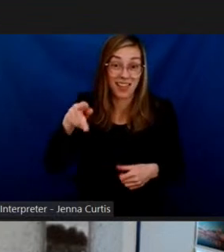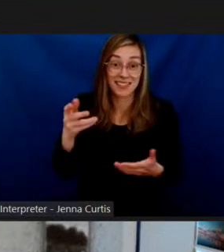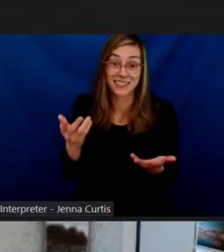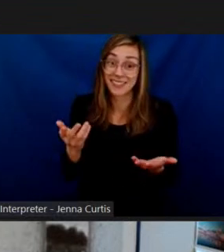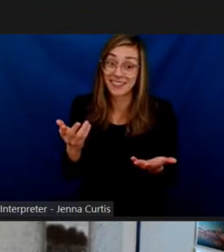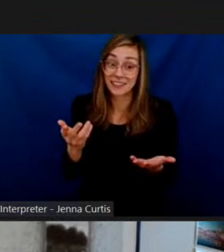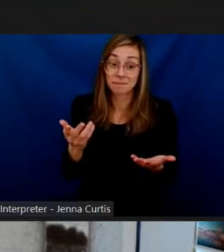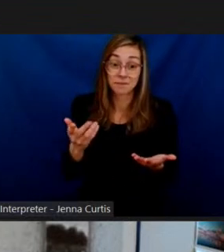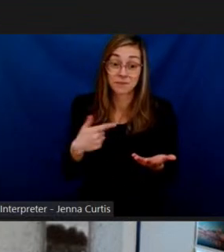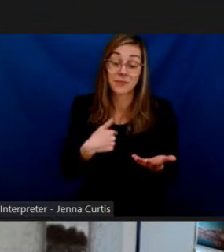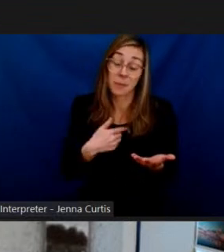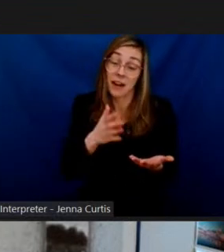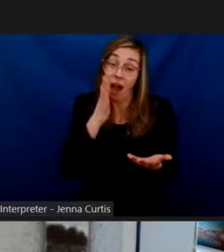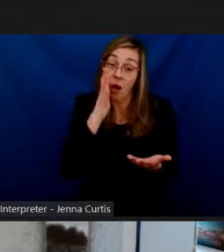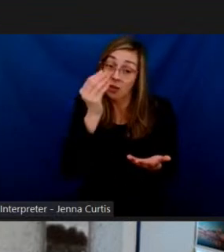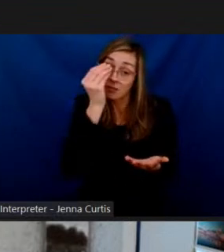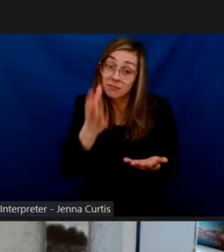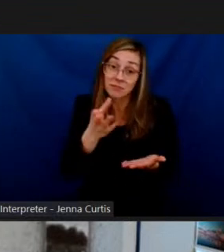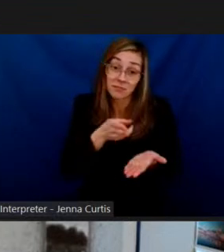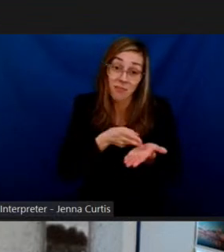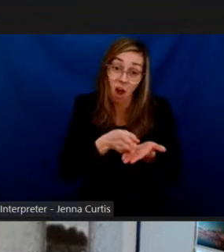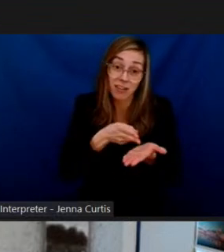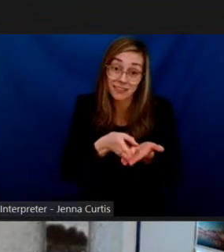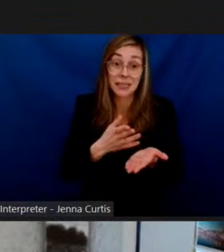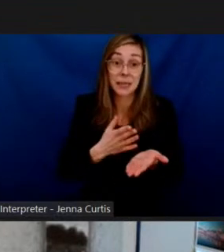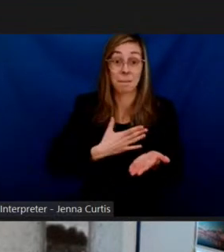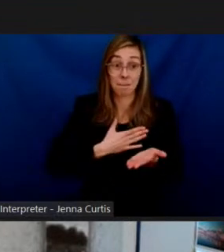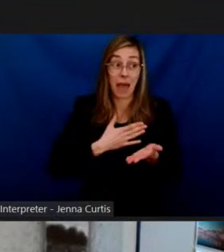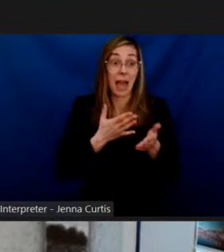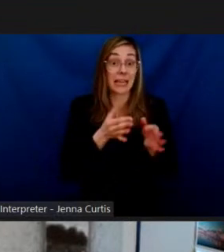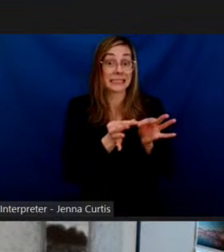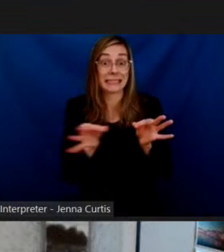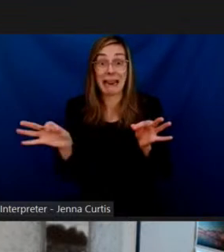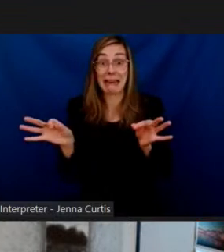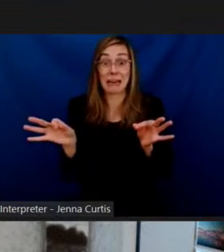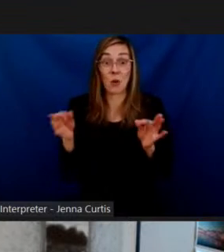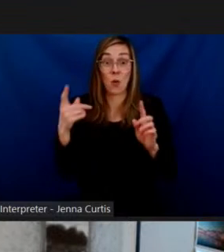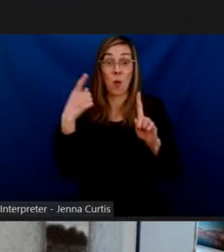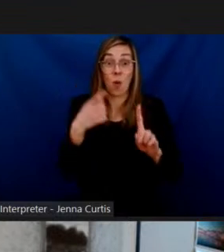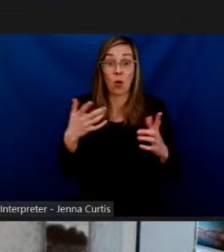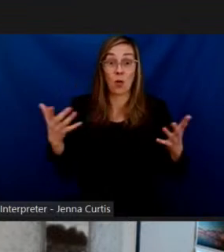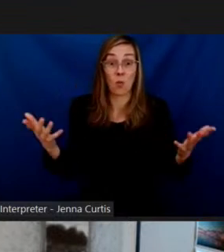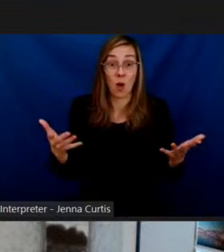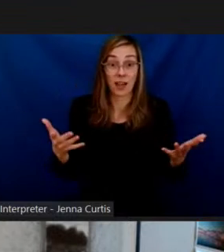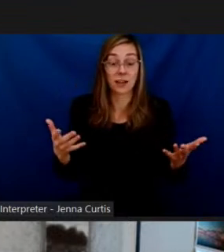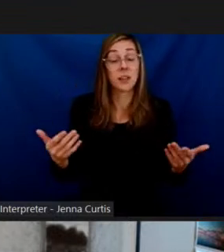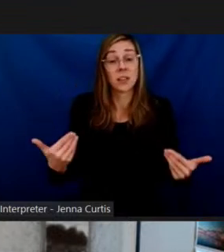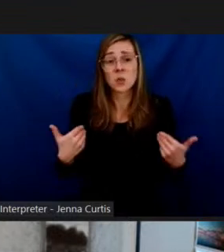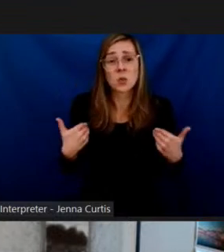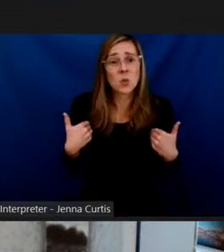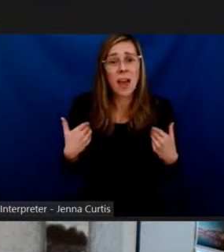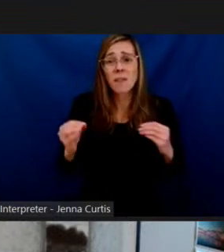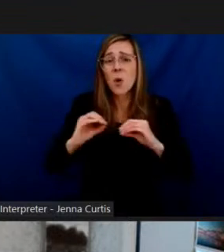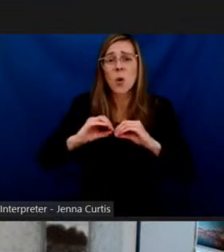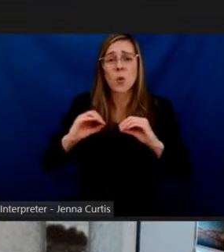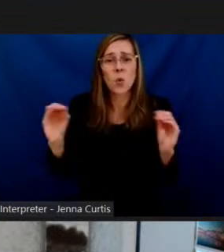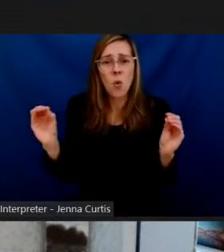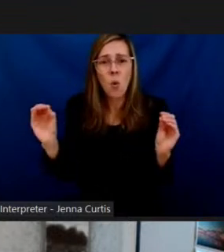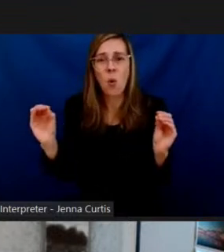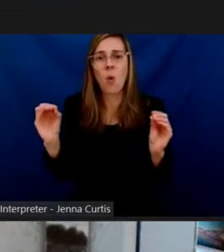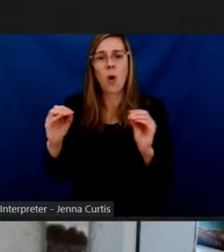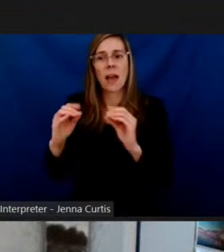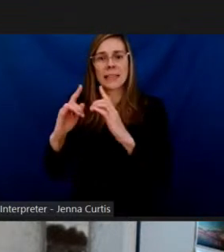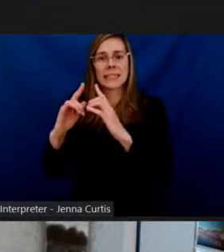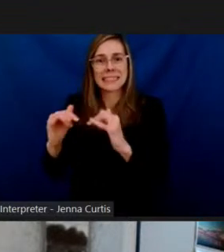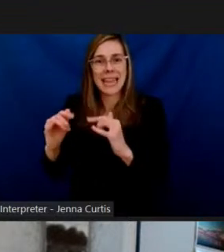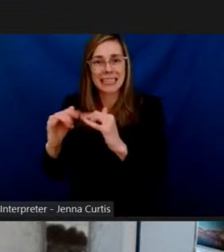just tell you point blank, my stated public goal is to have no unsanctioned homeless camping anywhere in the city of Portland.